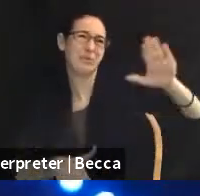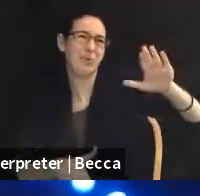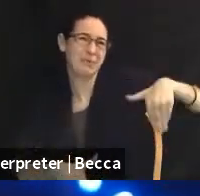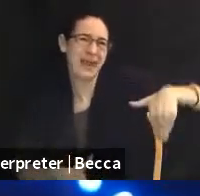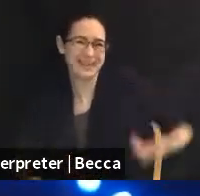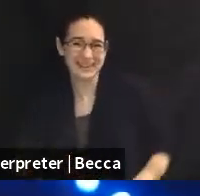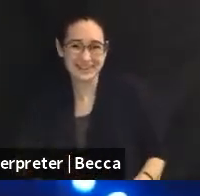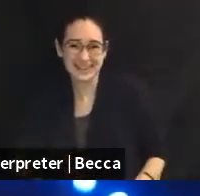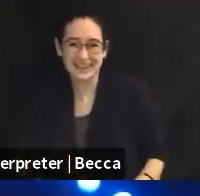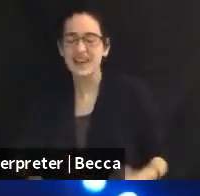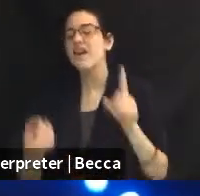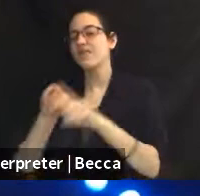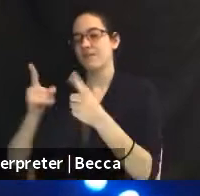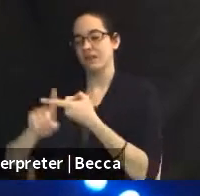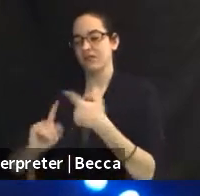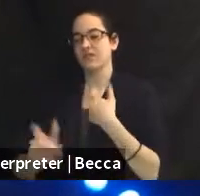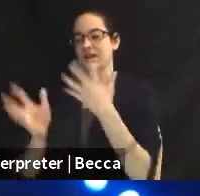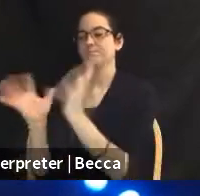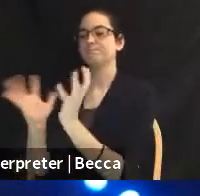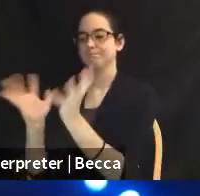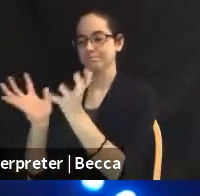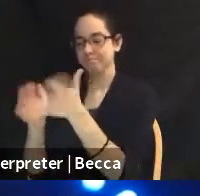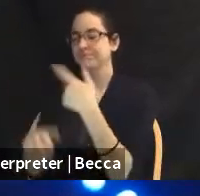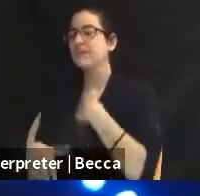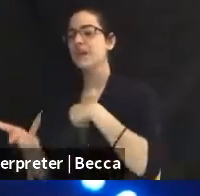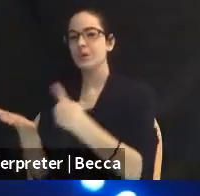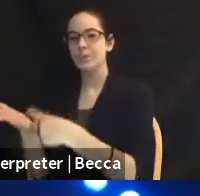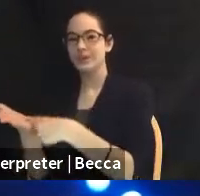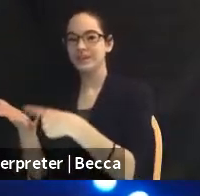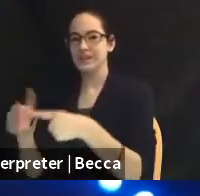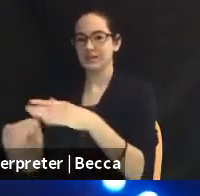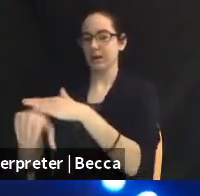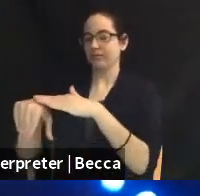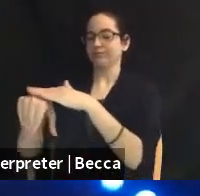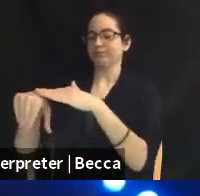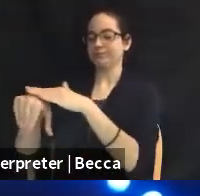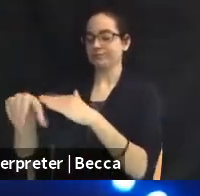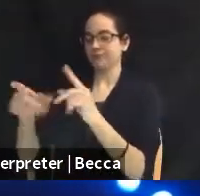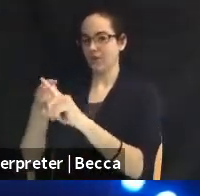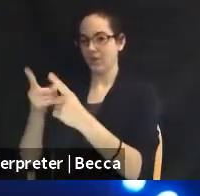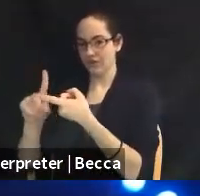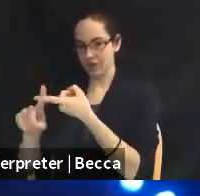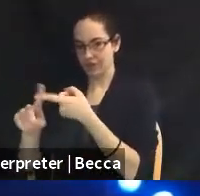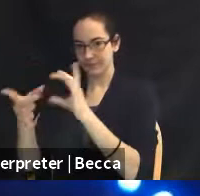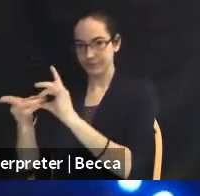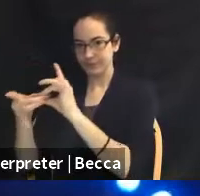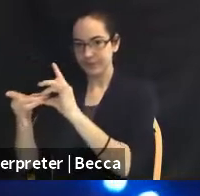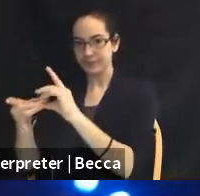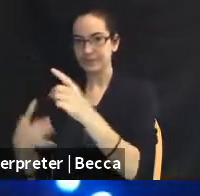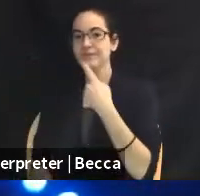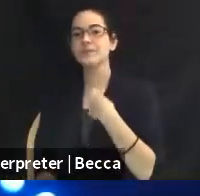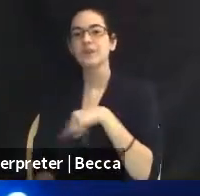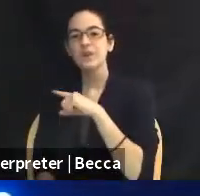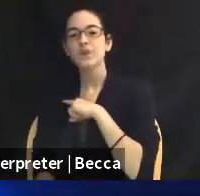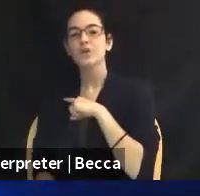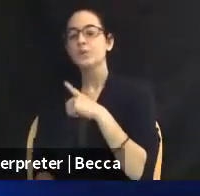And then my friends and I had a conversation, and we talked about how superficial our friendship was. We masked our relationship with